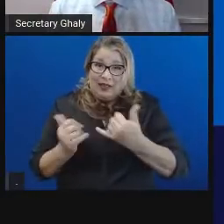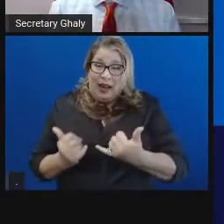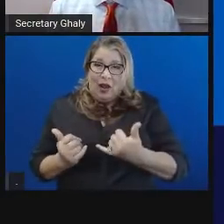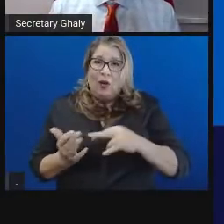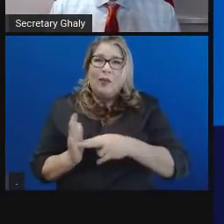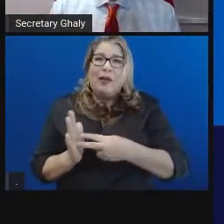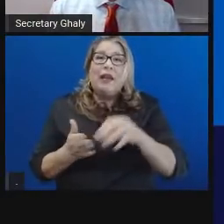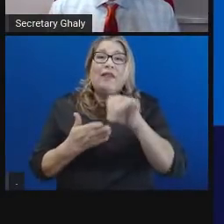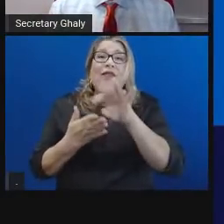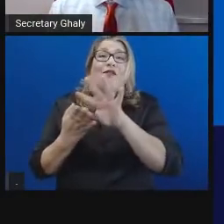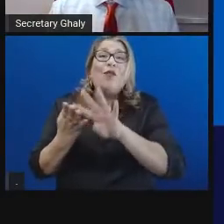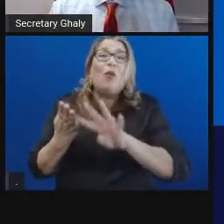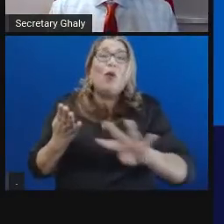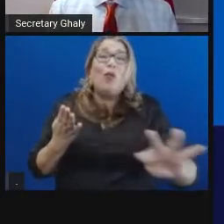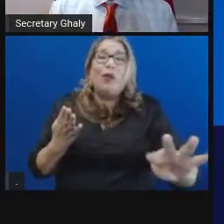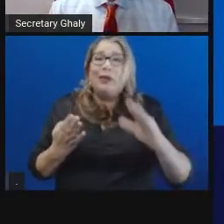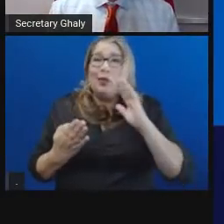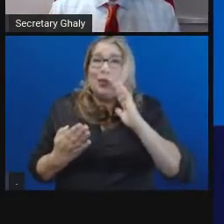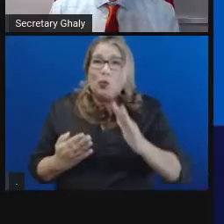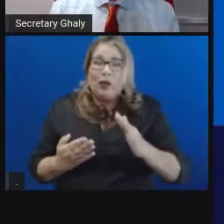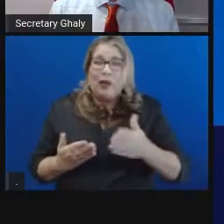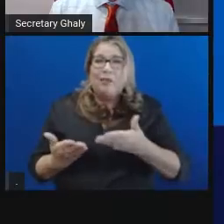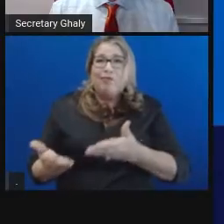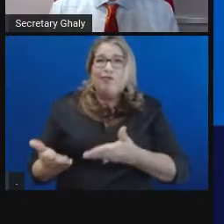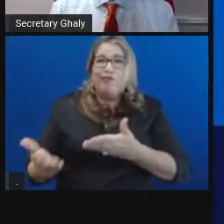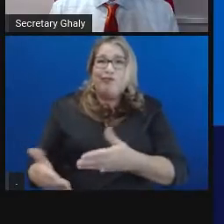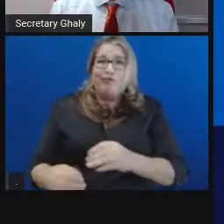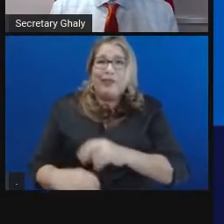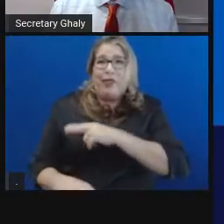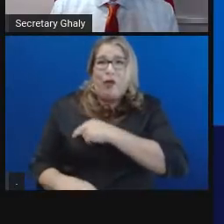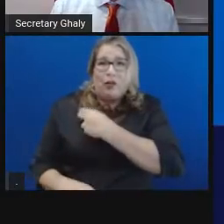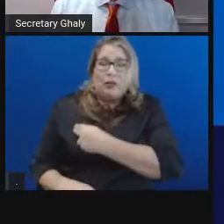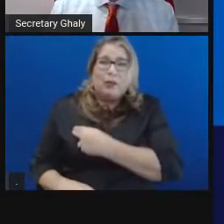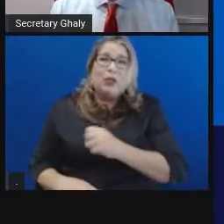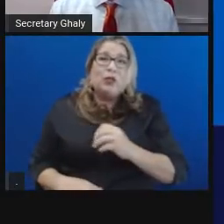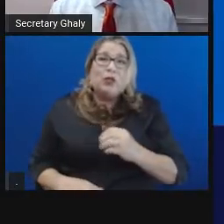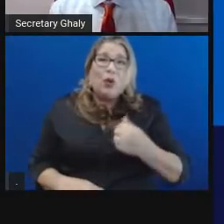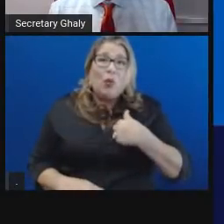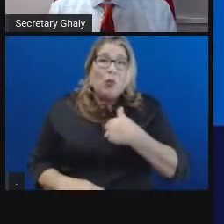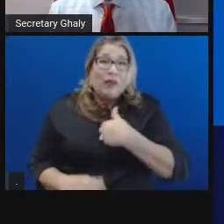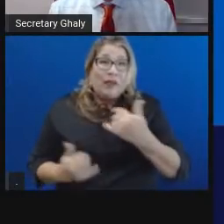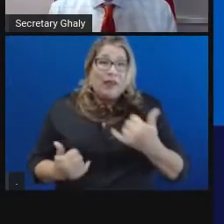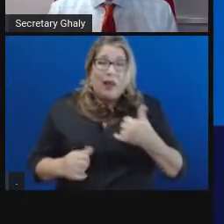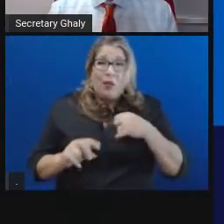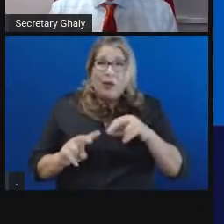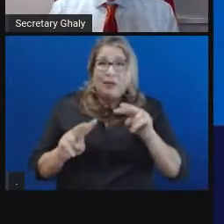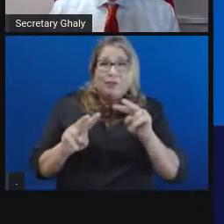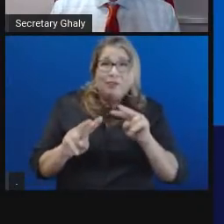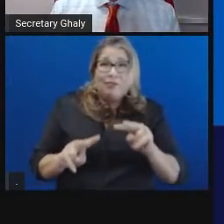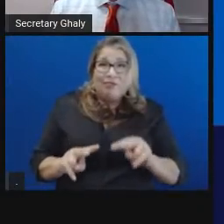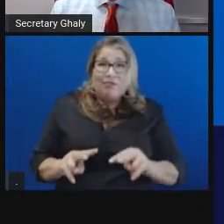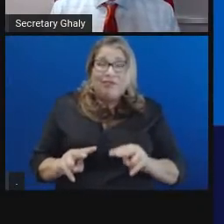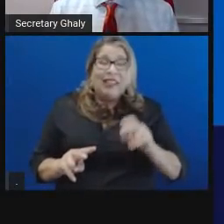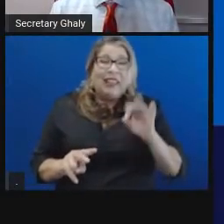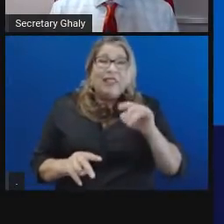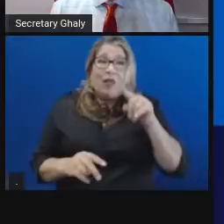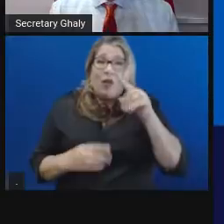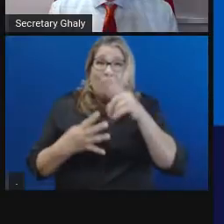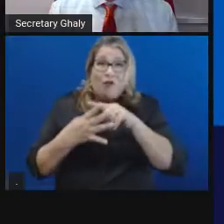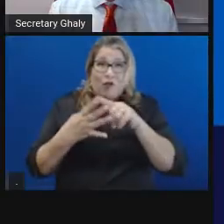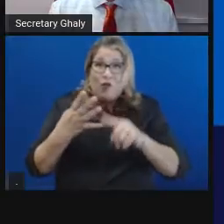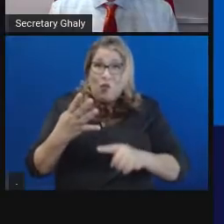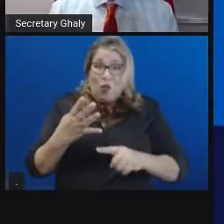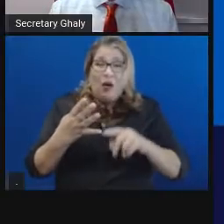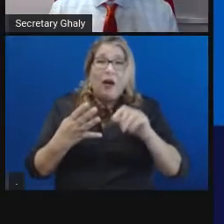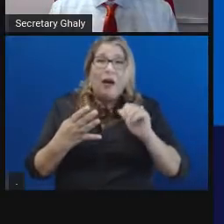determine at what point do any one of these regions come out of the regional stay-at-home order. Currently, all 4 regions are